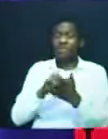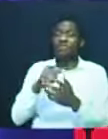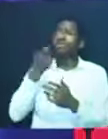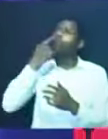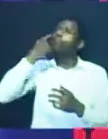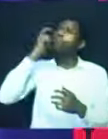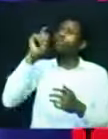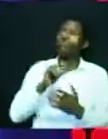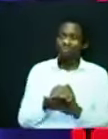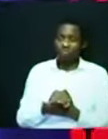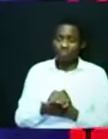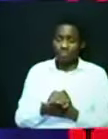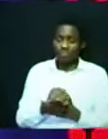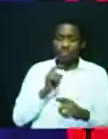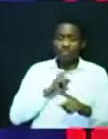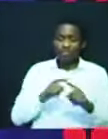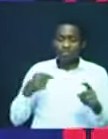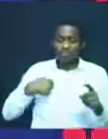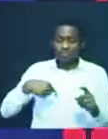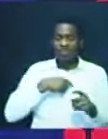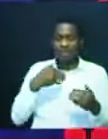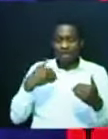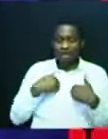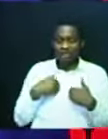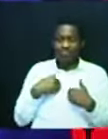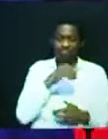we have the mind of Christ.